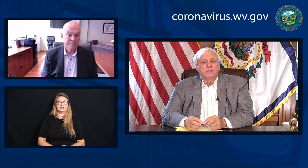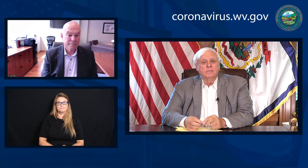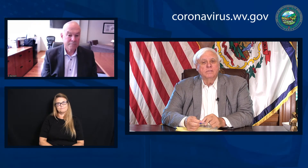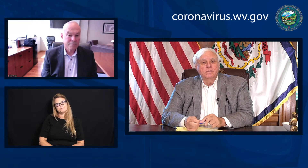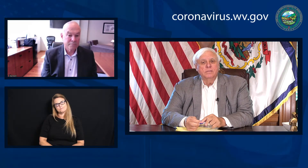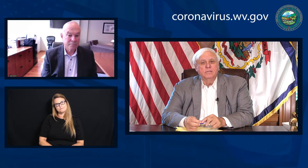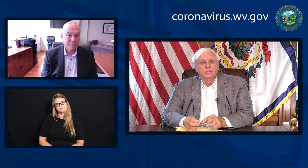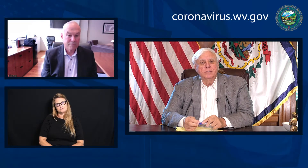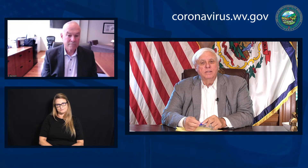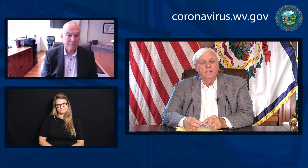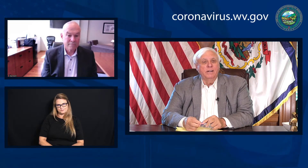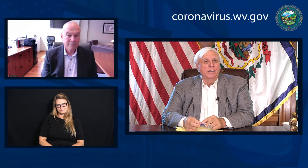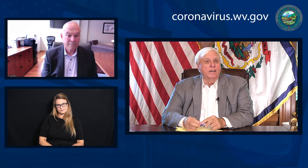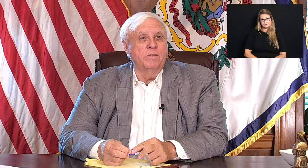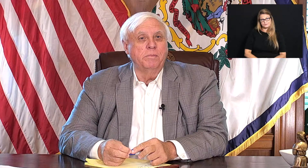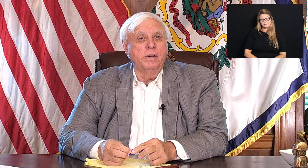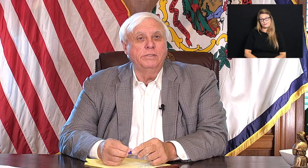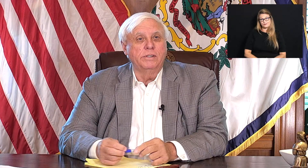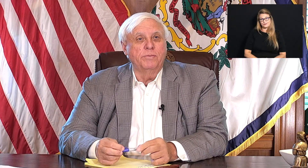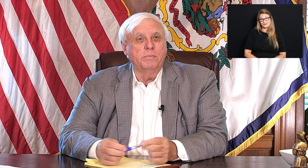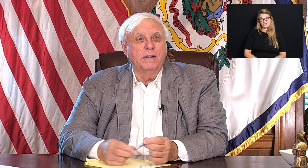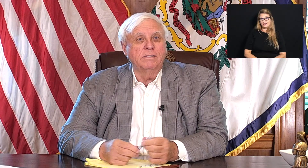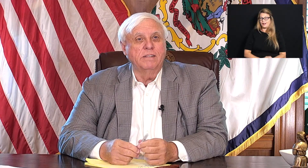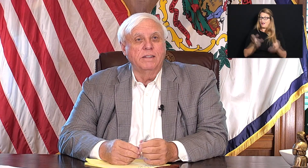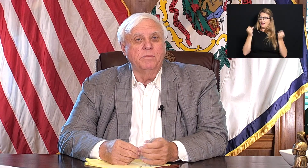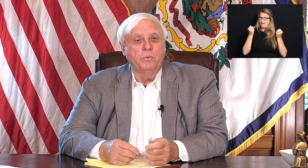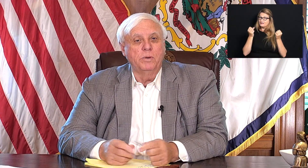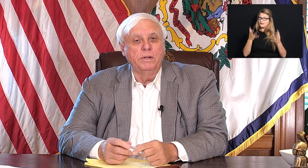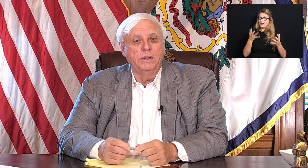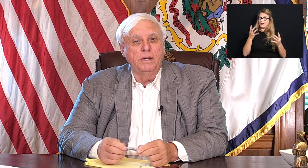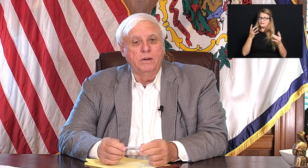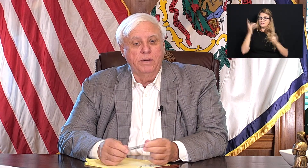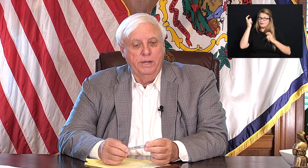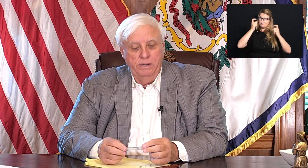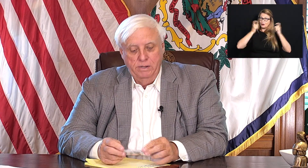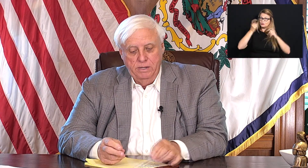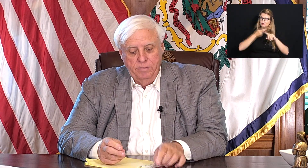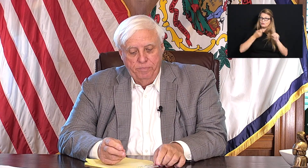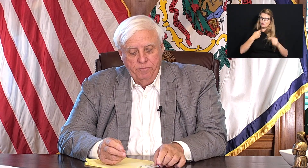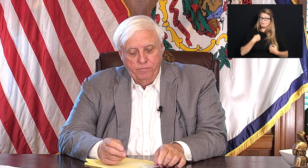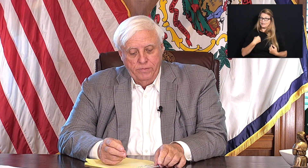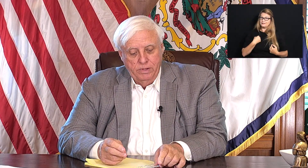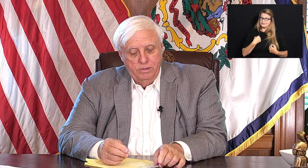Well, Kenny, a lot of emotion from my standpoint, and